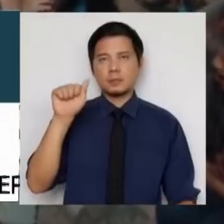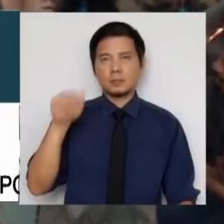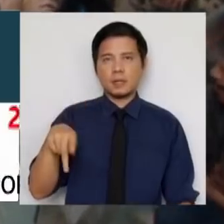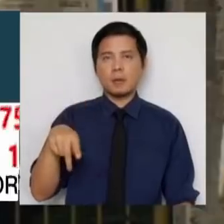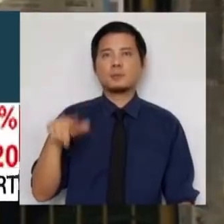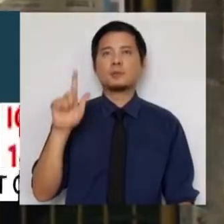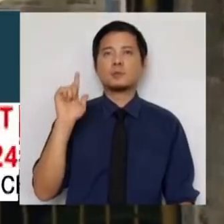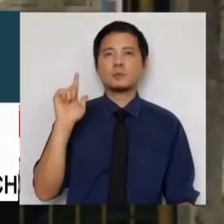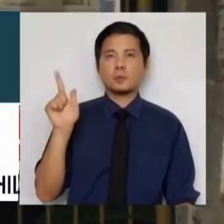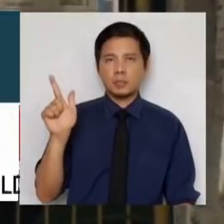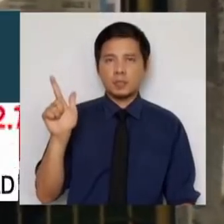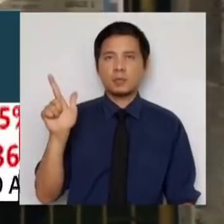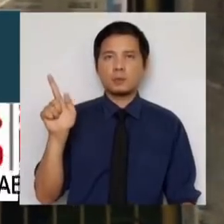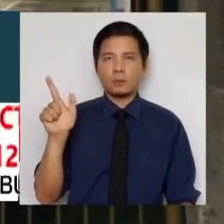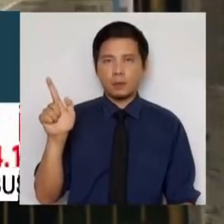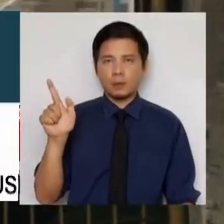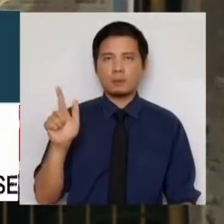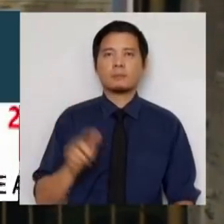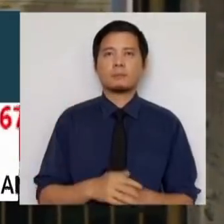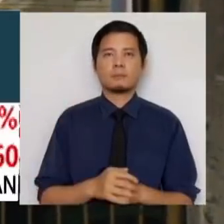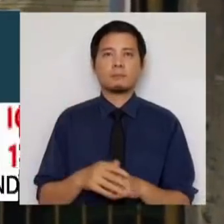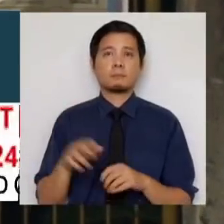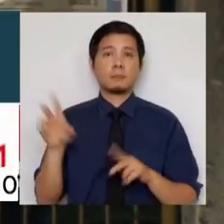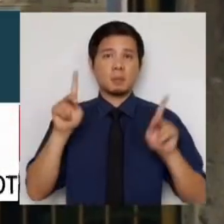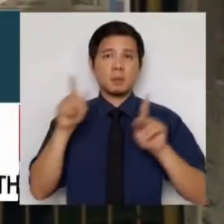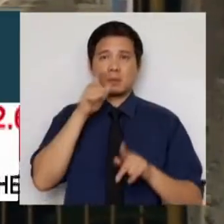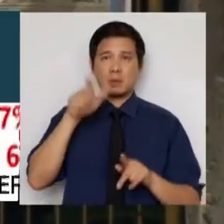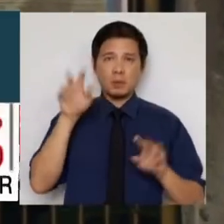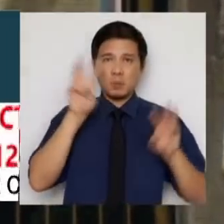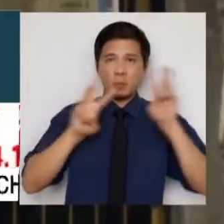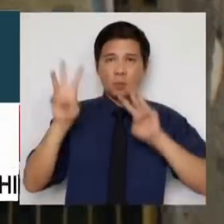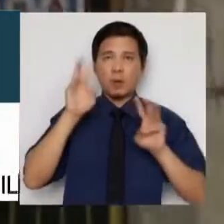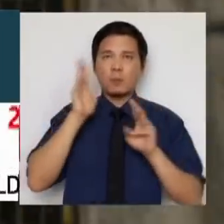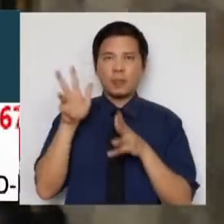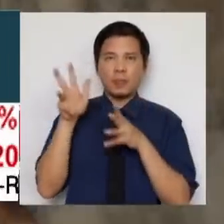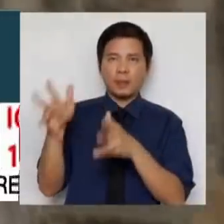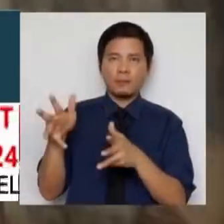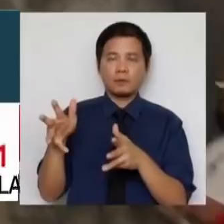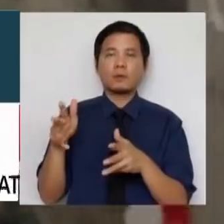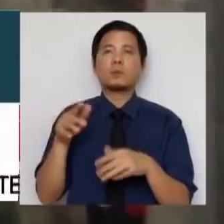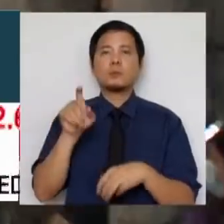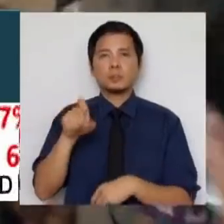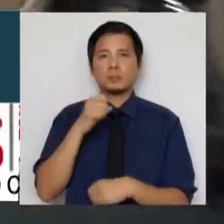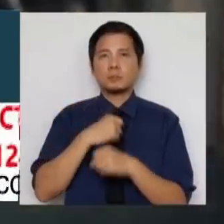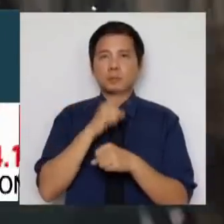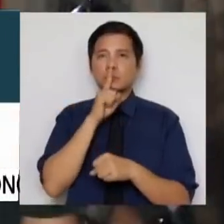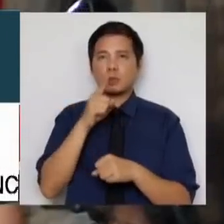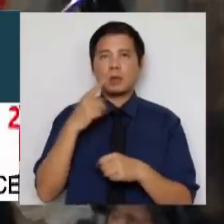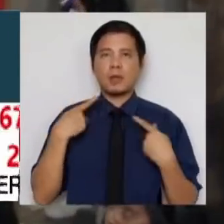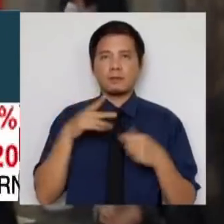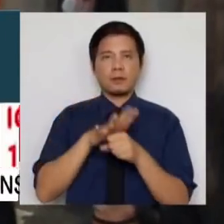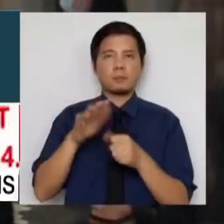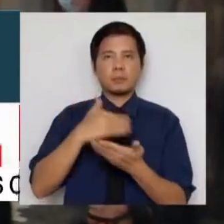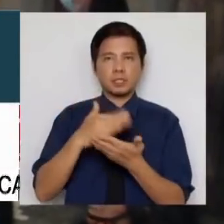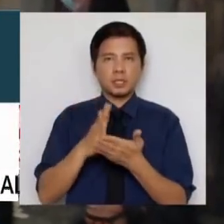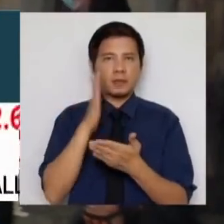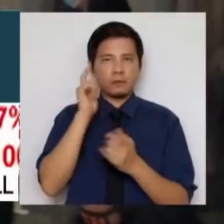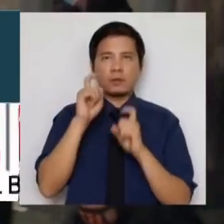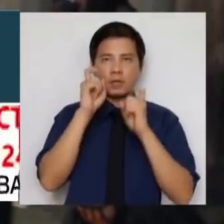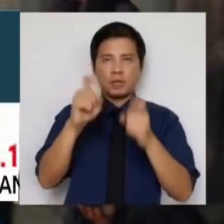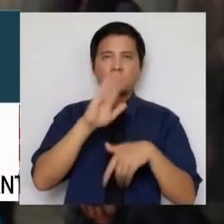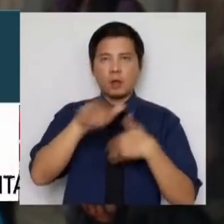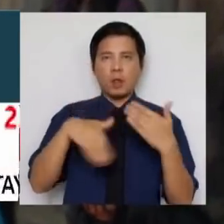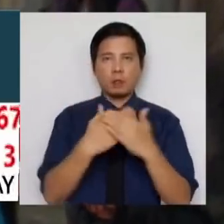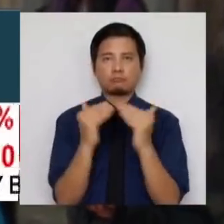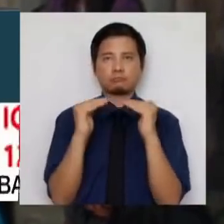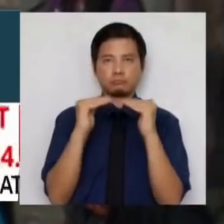So people should not worry that they will be left behind. We have made sure that there is enough for everyone, and maybe they should just have faith that the